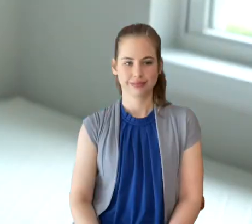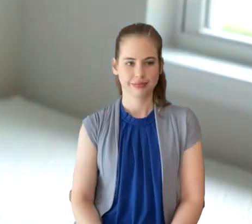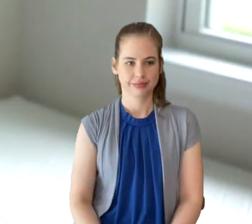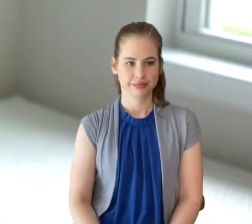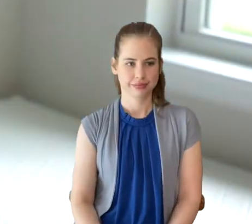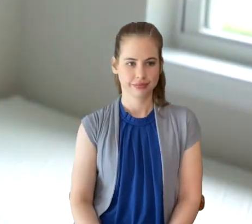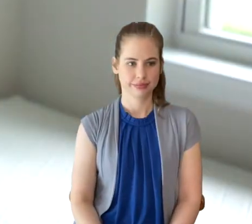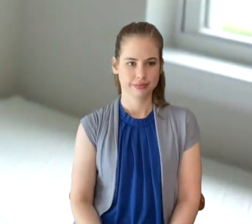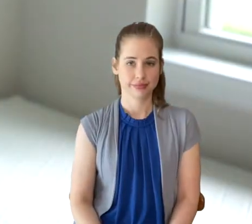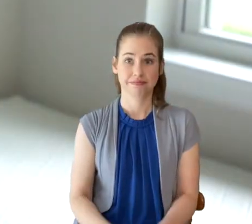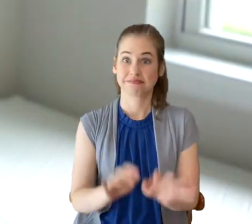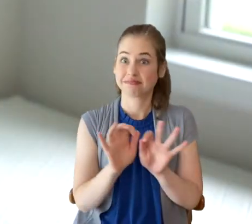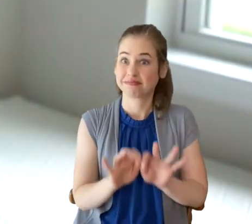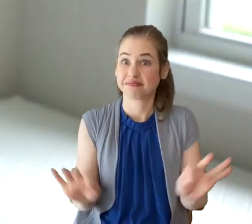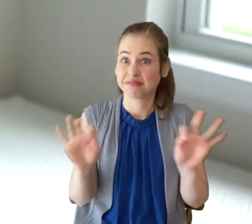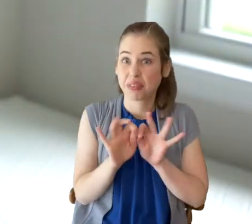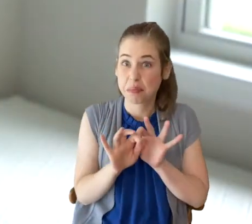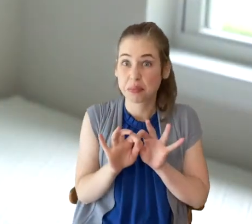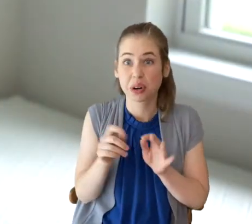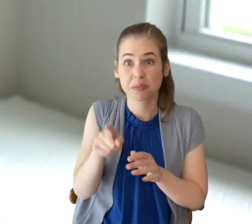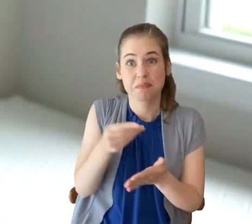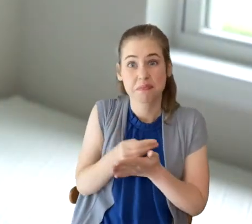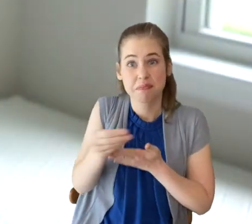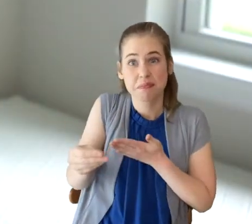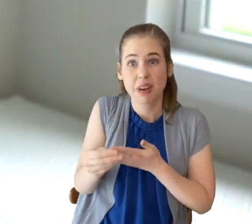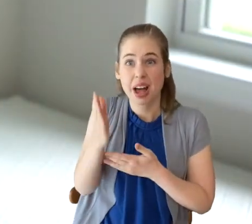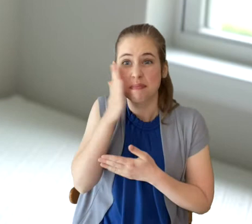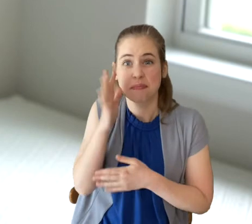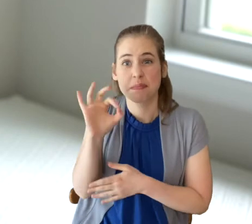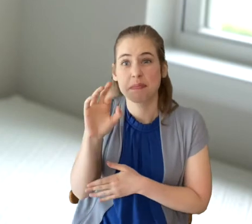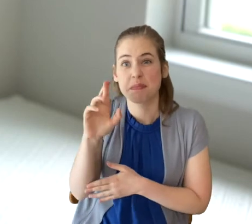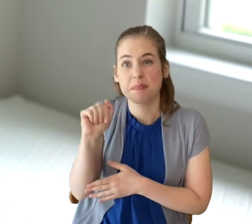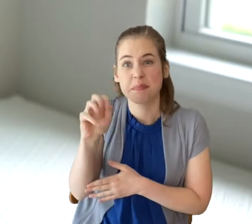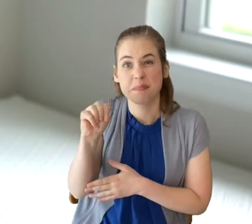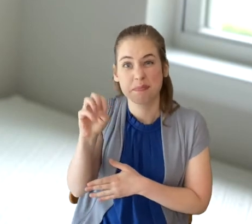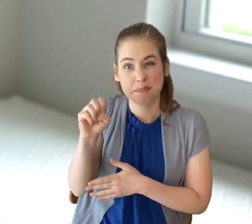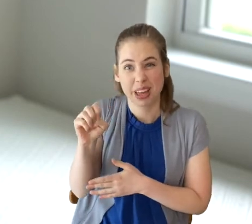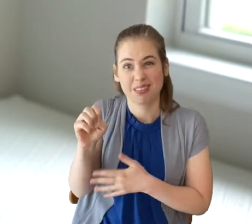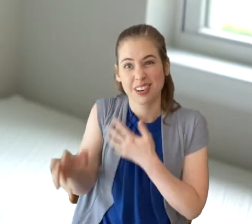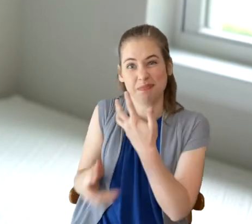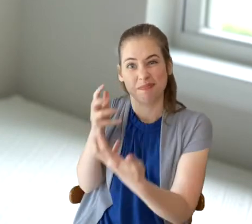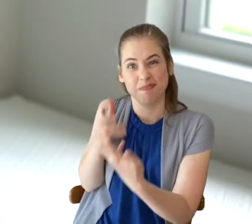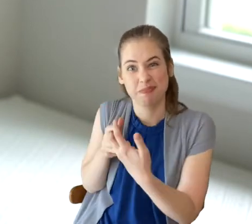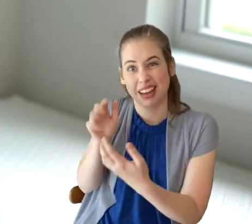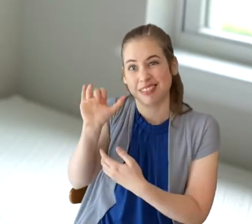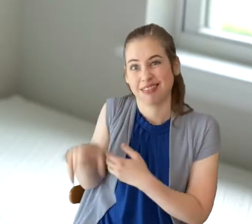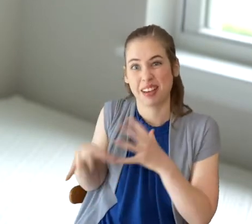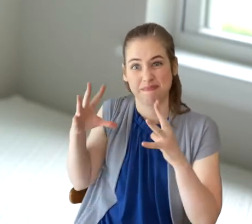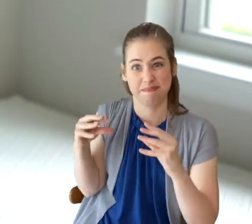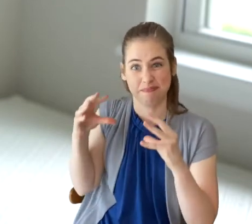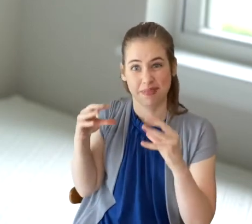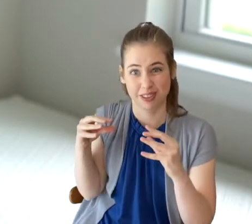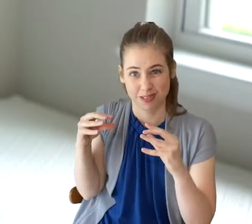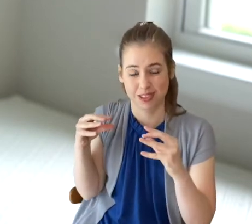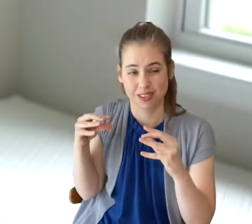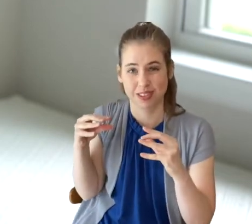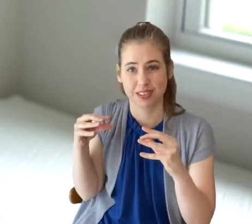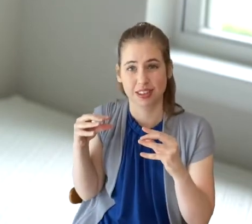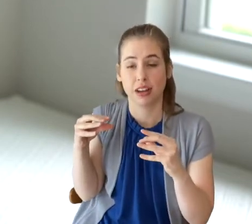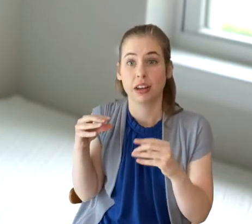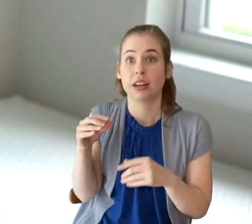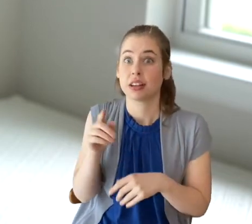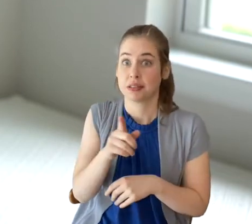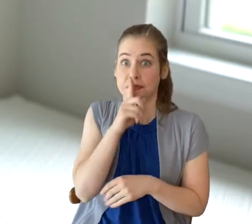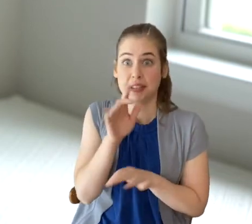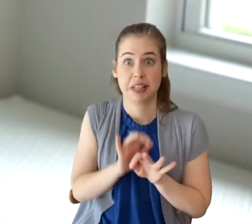Choosing a compatible bed frame or foundation is key to getting the most out of your mattress. And this can also apply